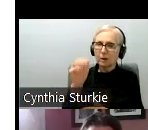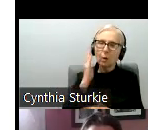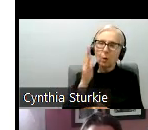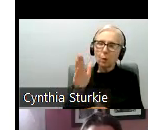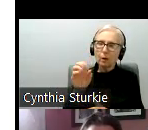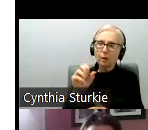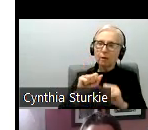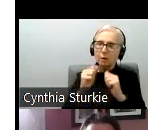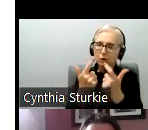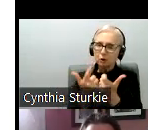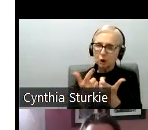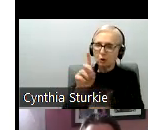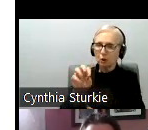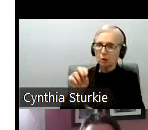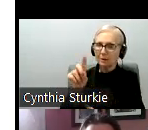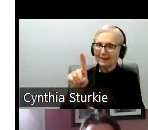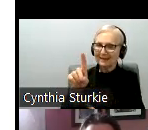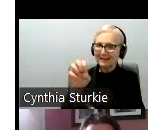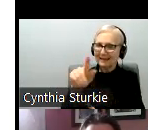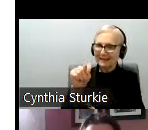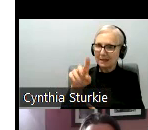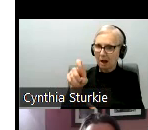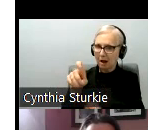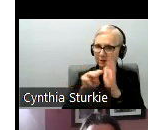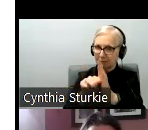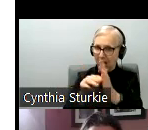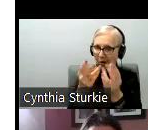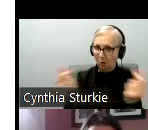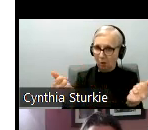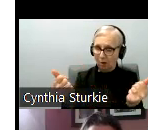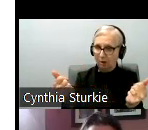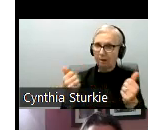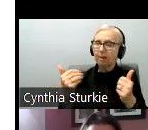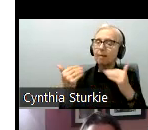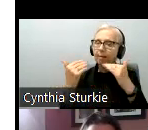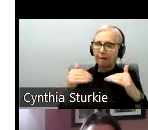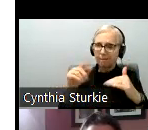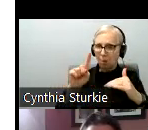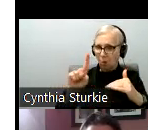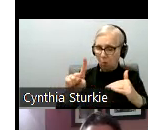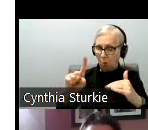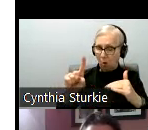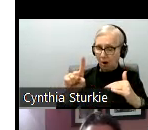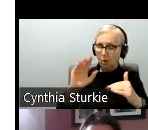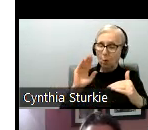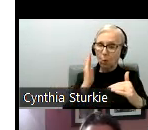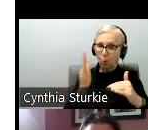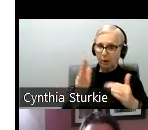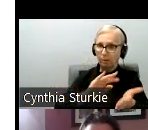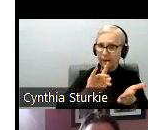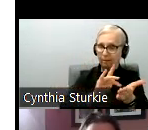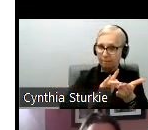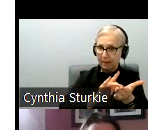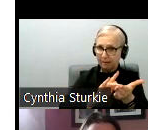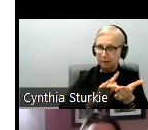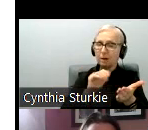social detox model be going away in Colorado? It appears level 1 will be medical and does not include social detox options. Can you